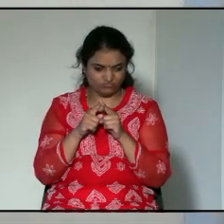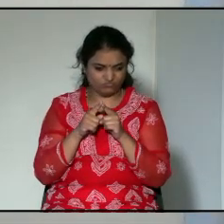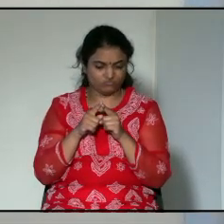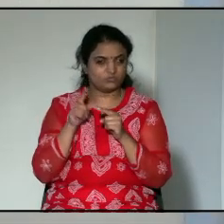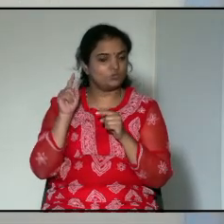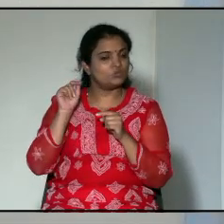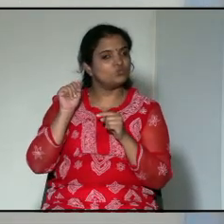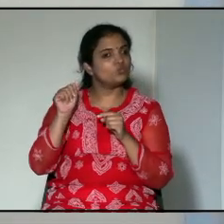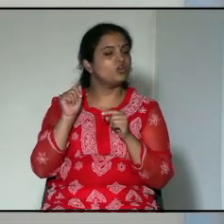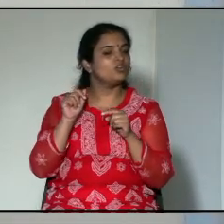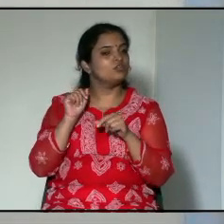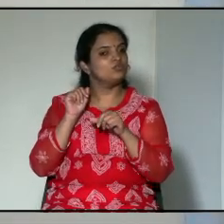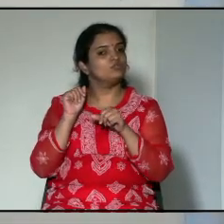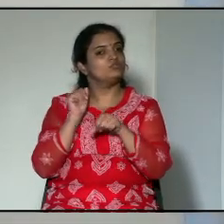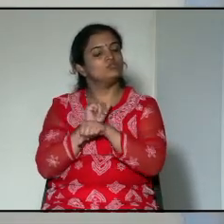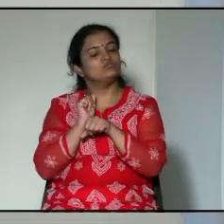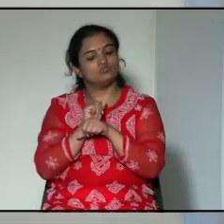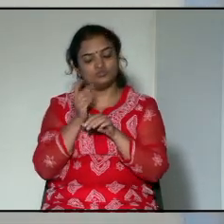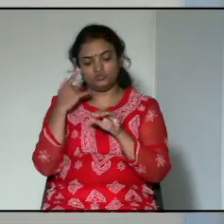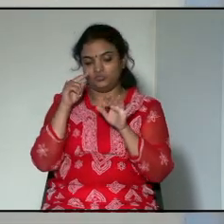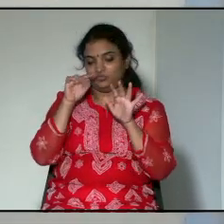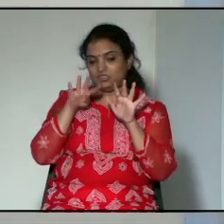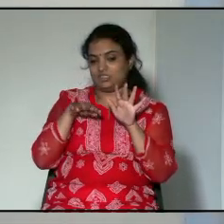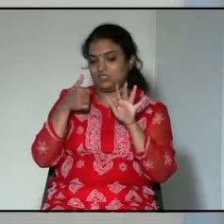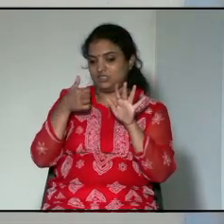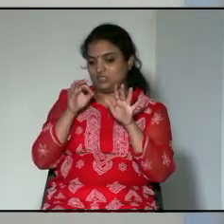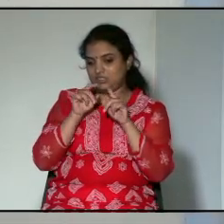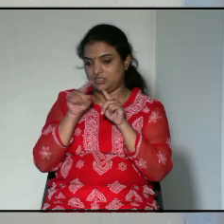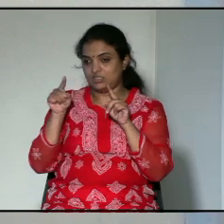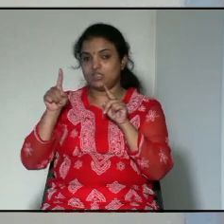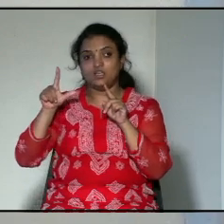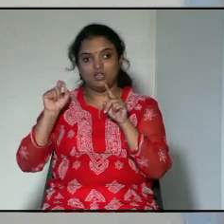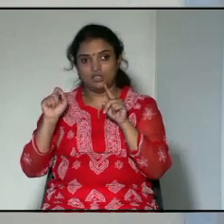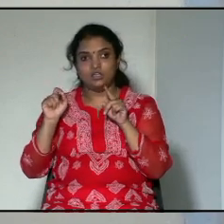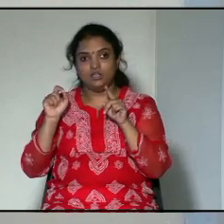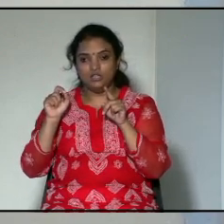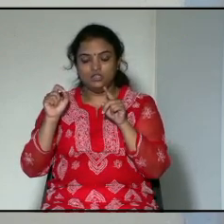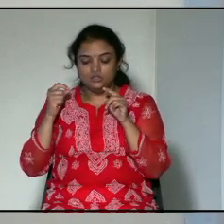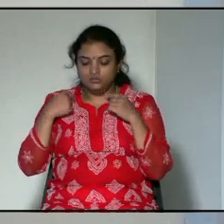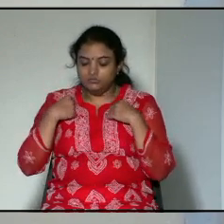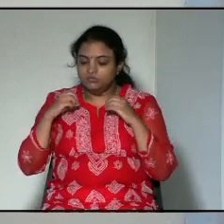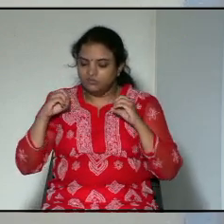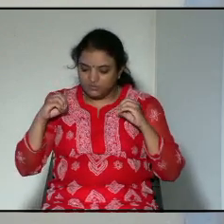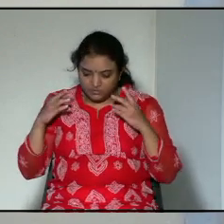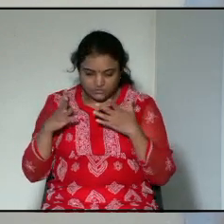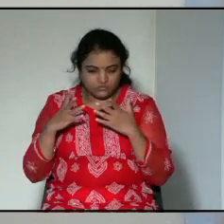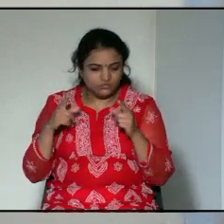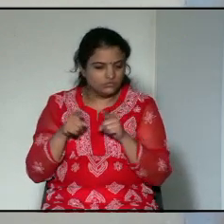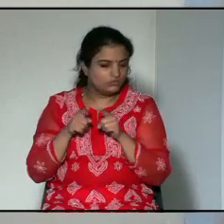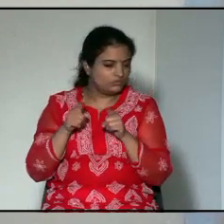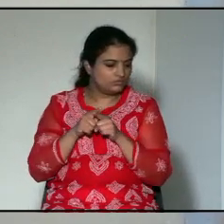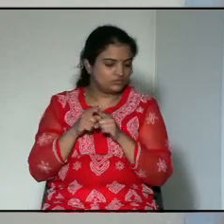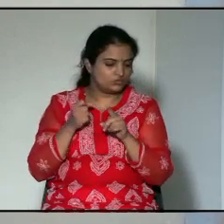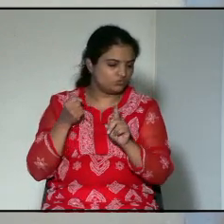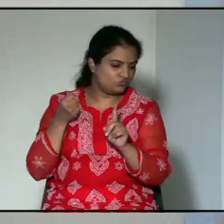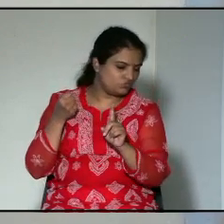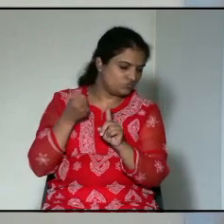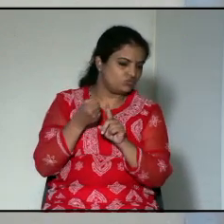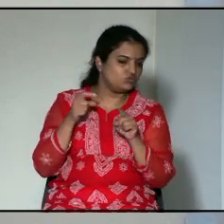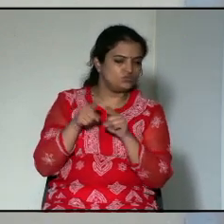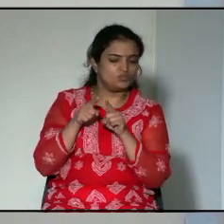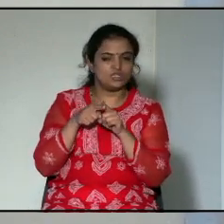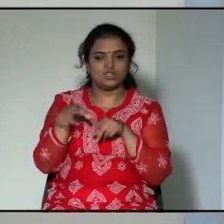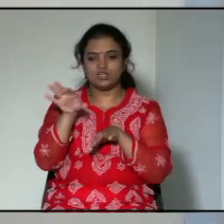career, the late 1960s and early 70s, when she began experimenting full force with her